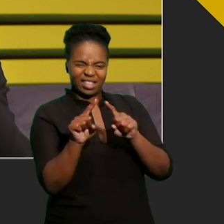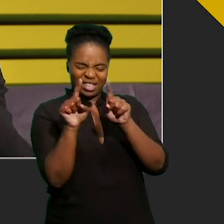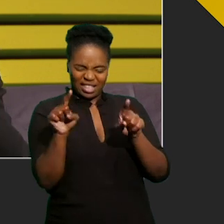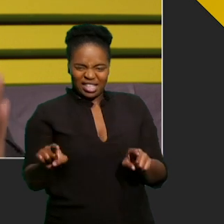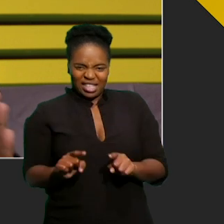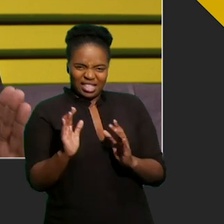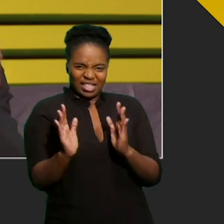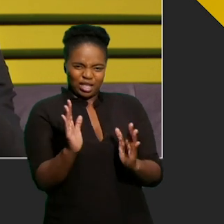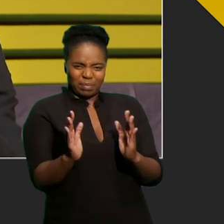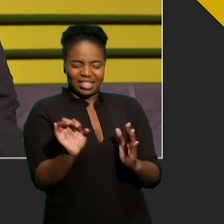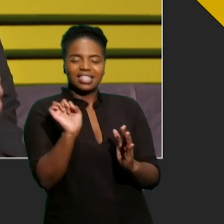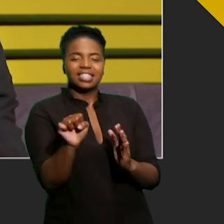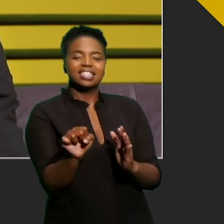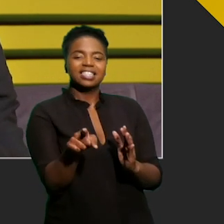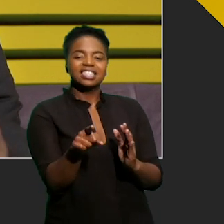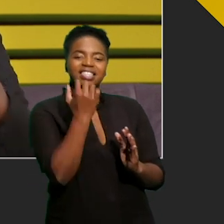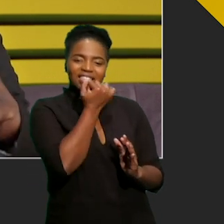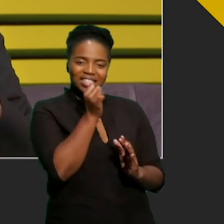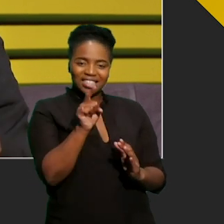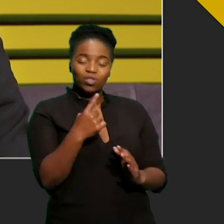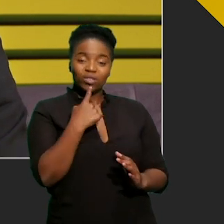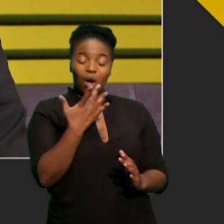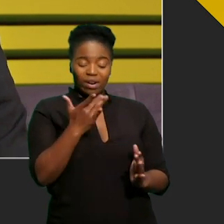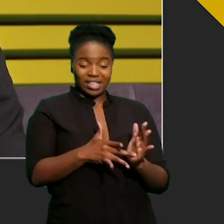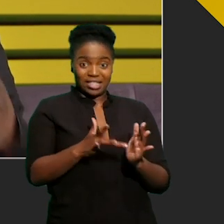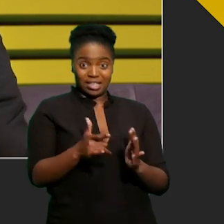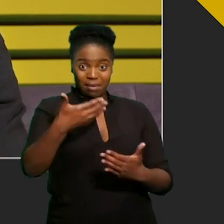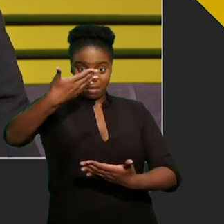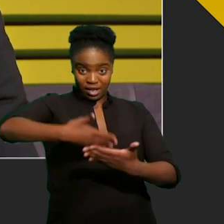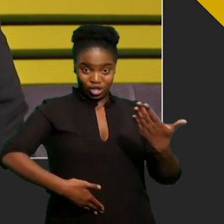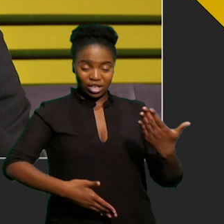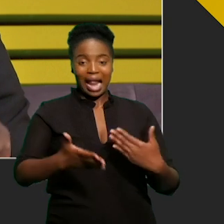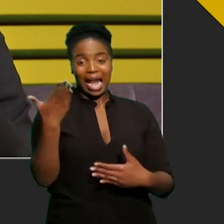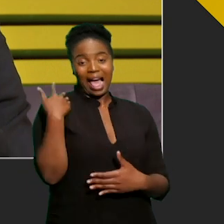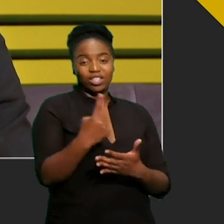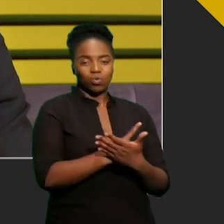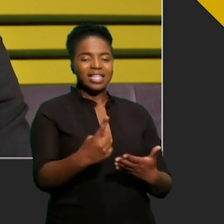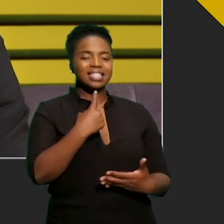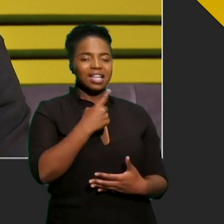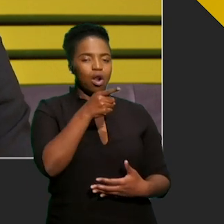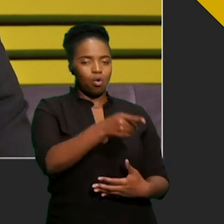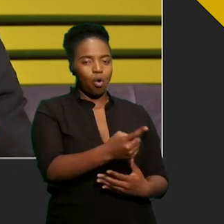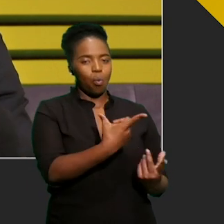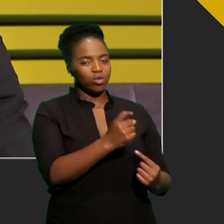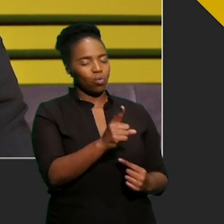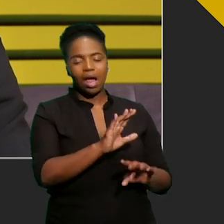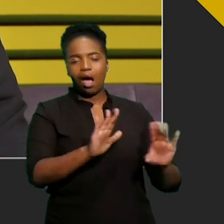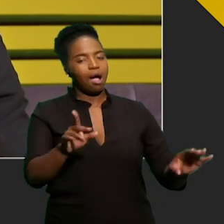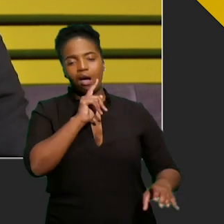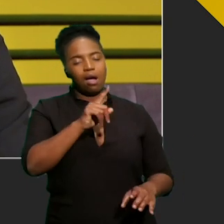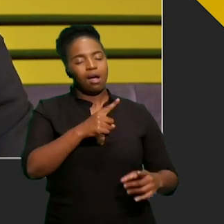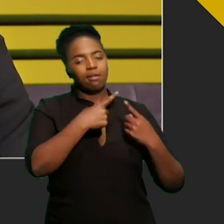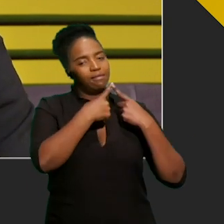Around in that space, more than anything, transition on this page. Yes. Ringwadili last week, or Mang Mang went to so nice and neat